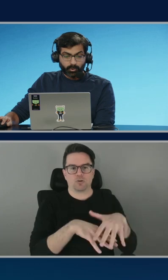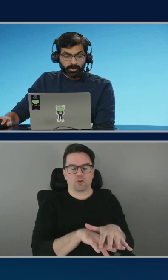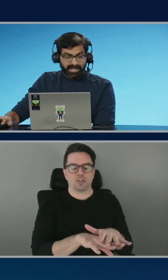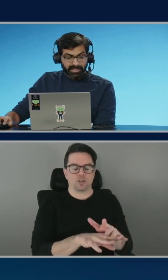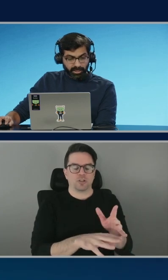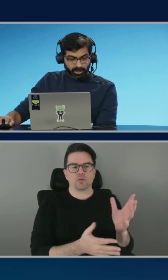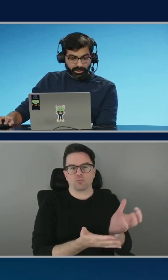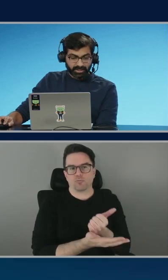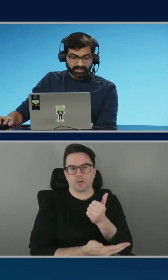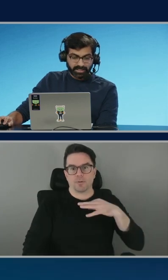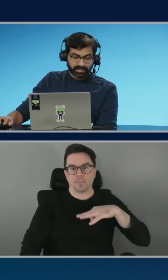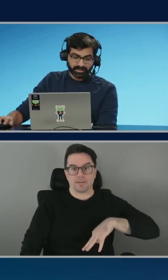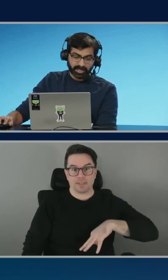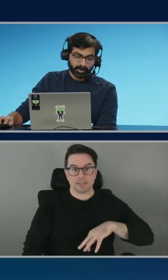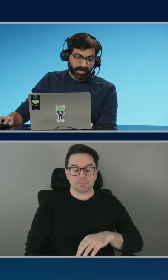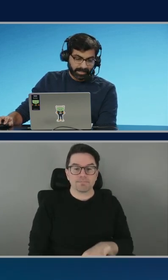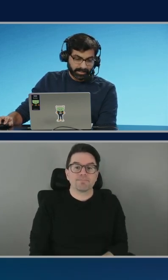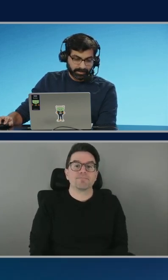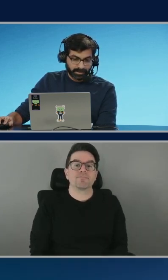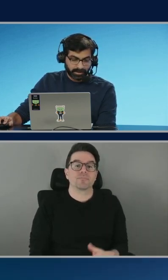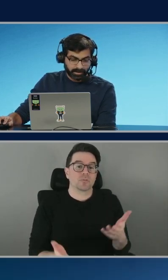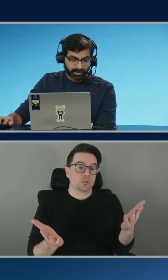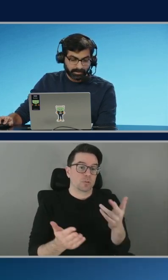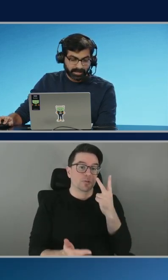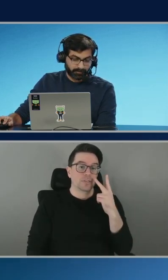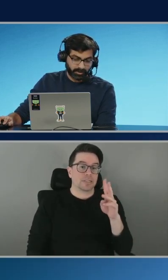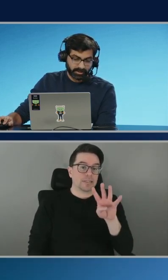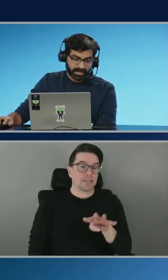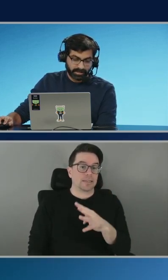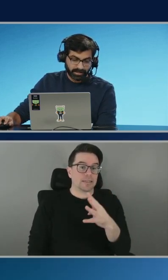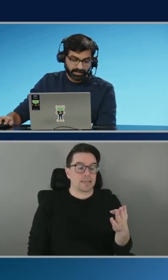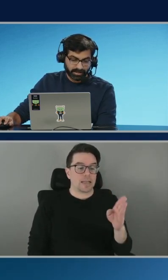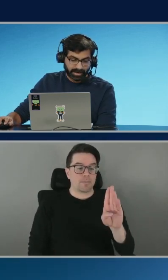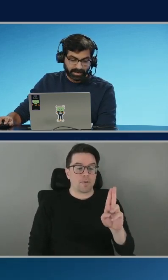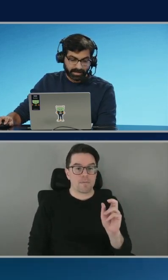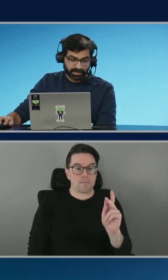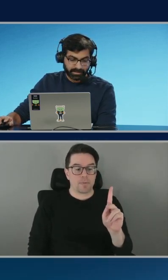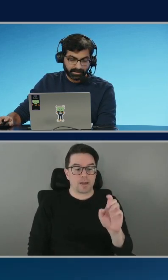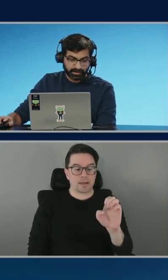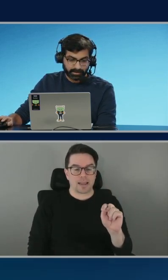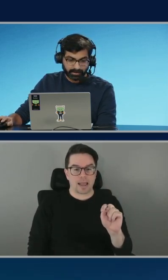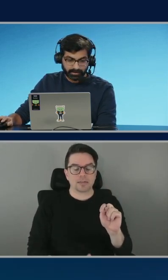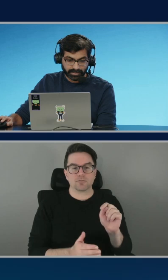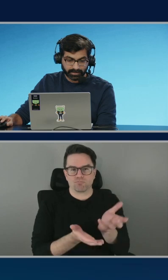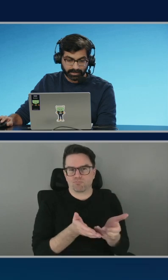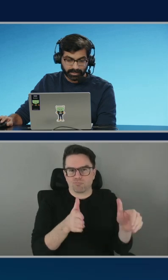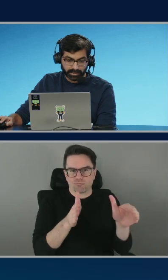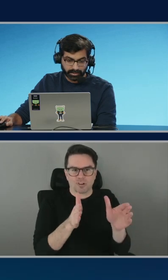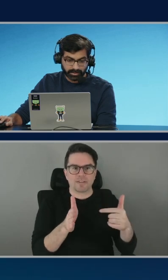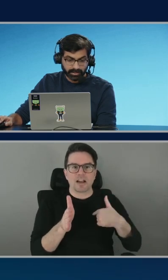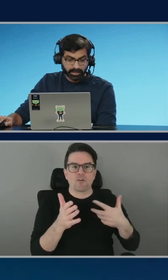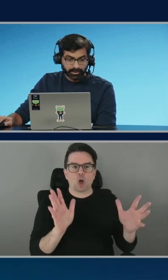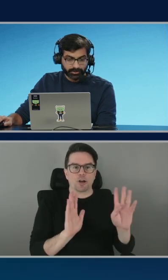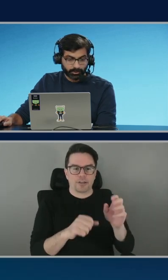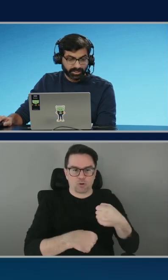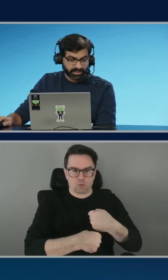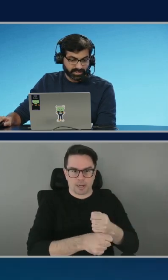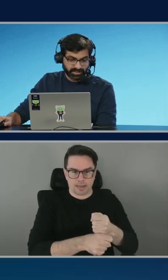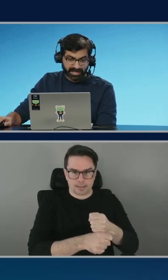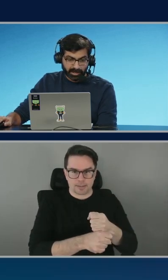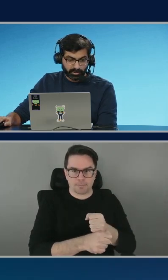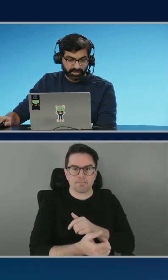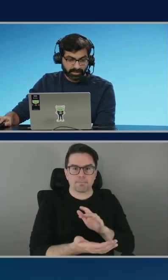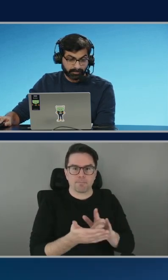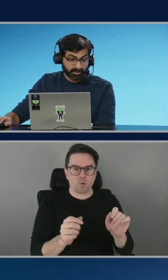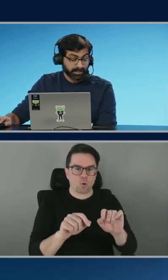And so in here, you can see there's a table bucket that I've pre-created, and let's click in here. So this